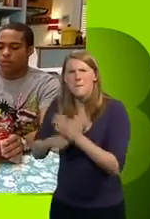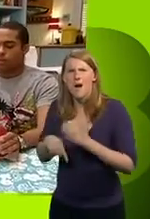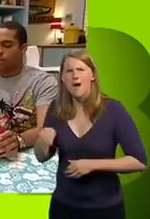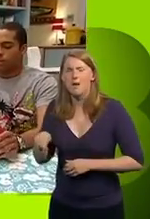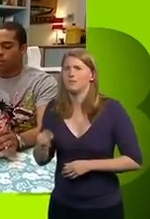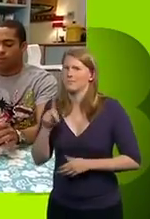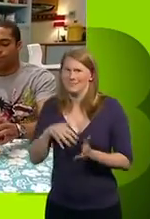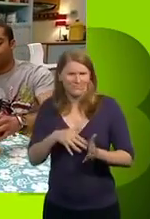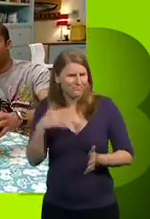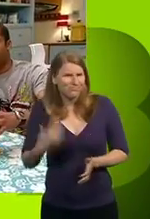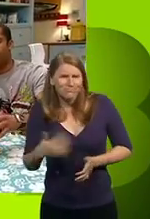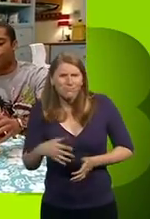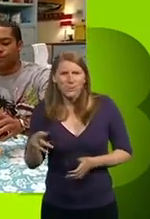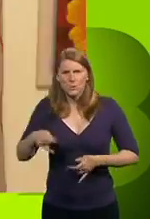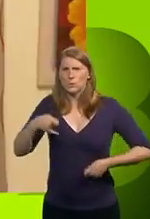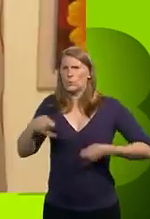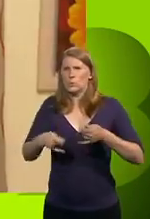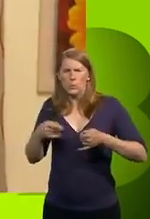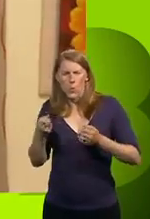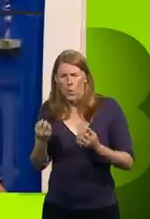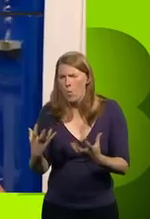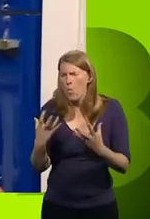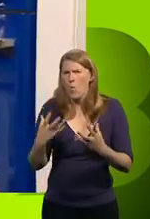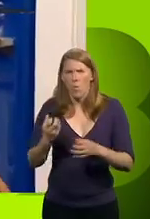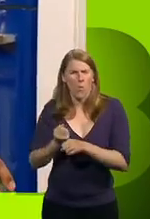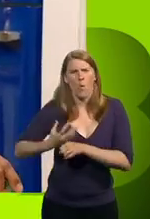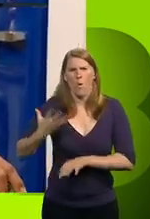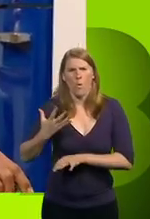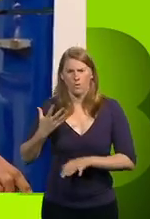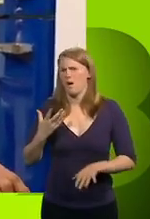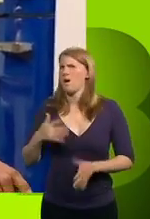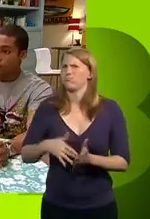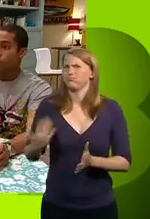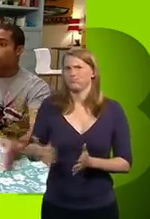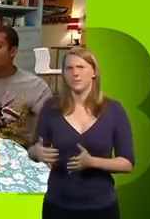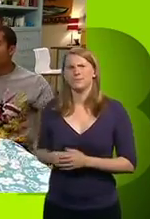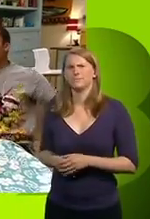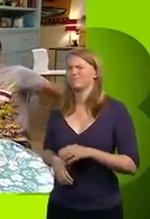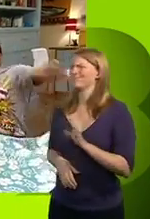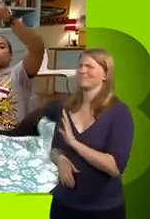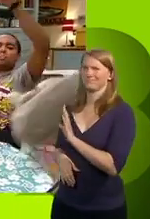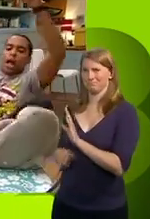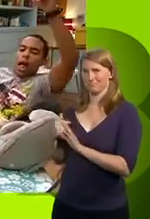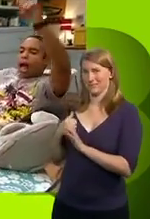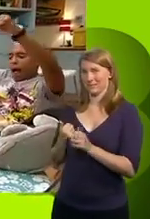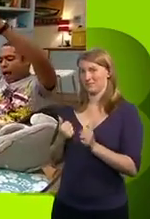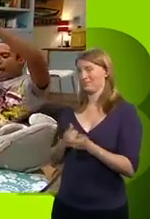expensive. Shoes made out of solid gold would probably be cheaper. You won't get me spending that kind of money on foot furniture. All you need is a